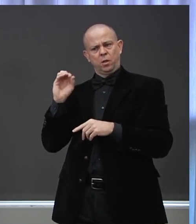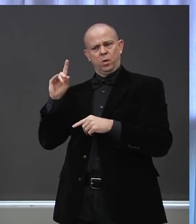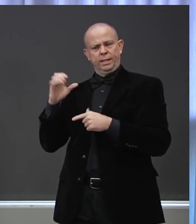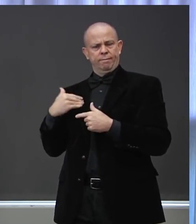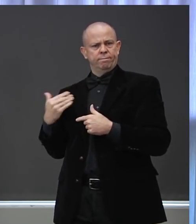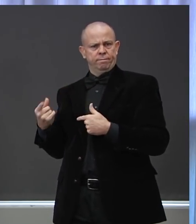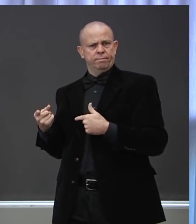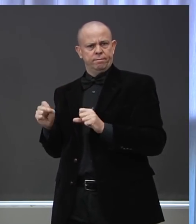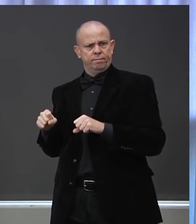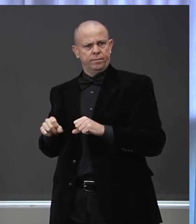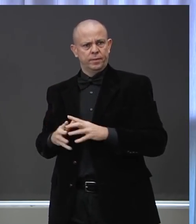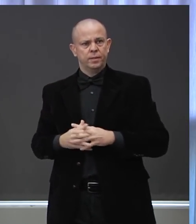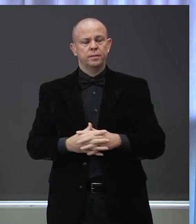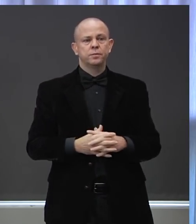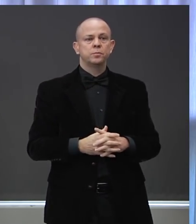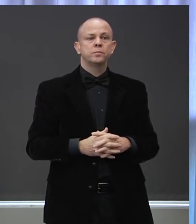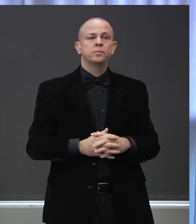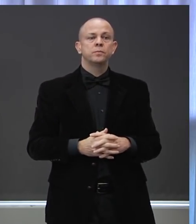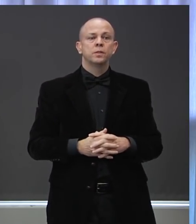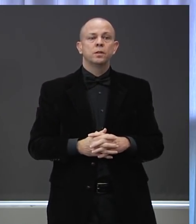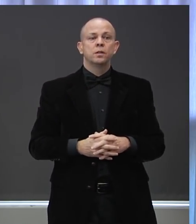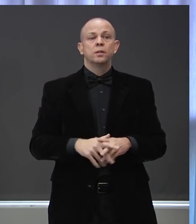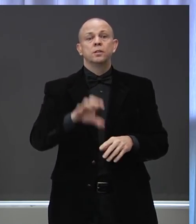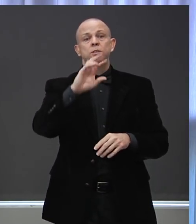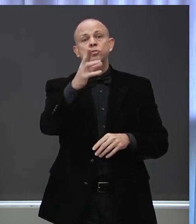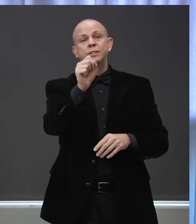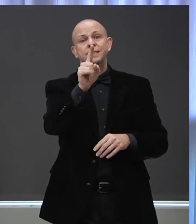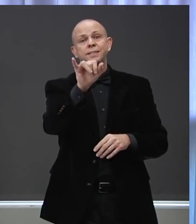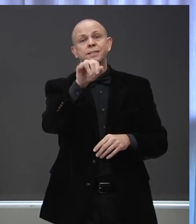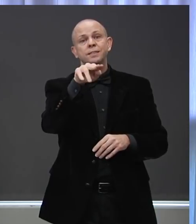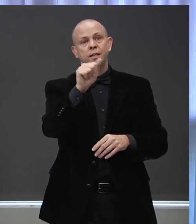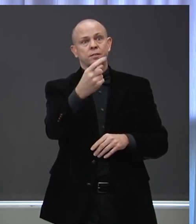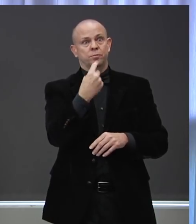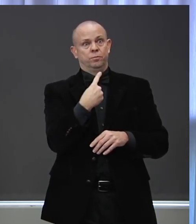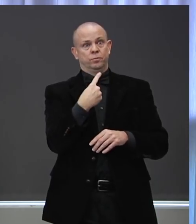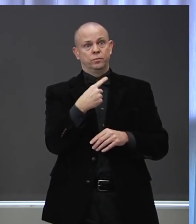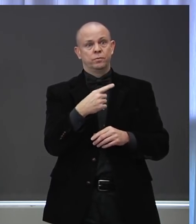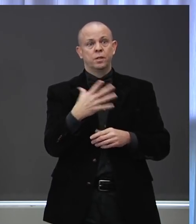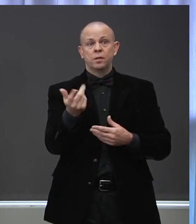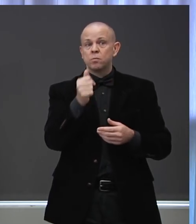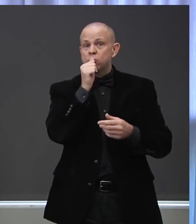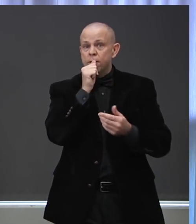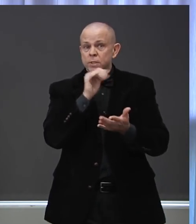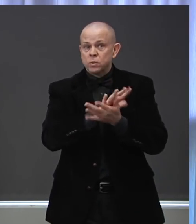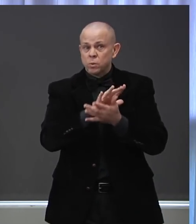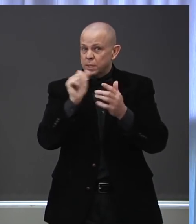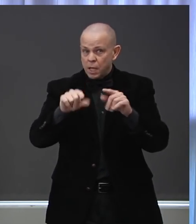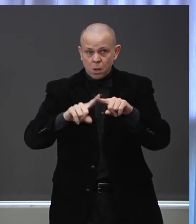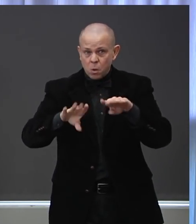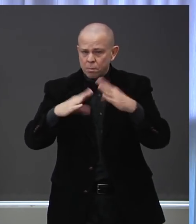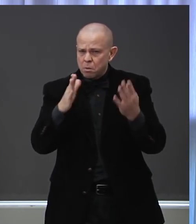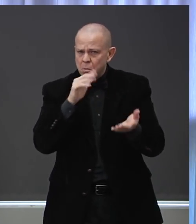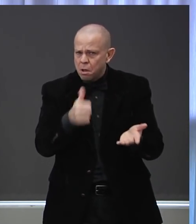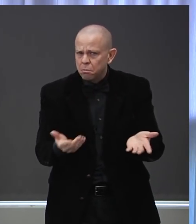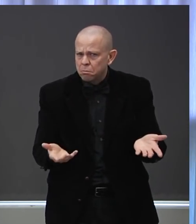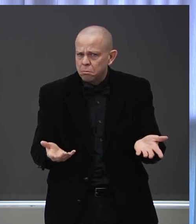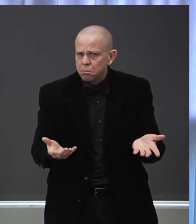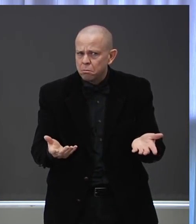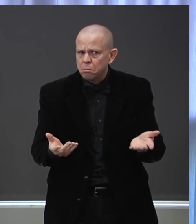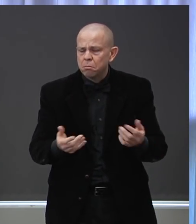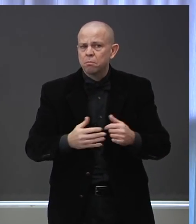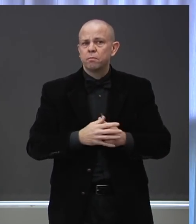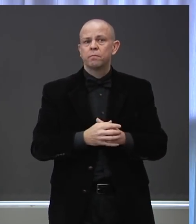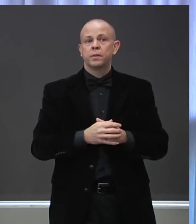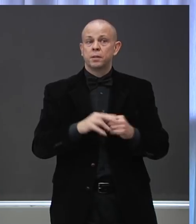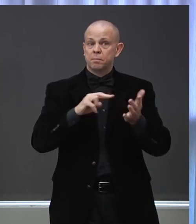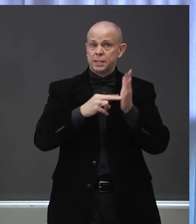Then Christina asks, why aren't private schools allowed to reopen? And this is reopening to in-person instruction. And